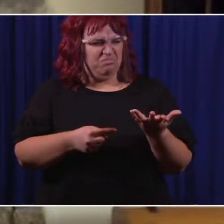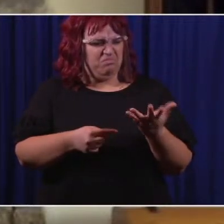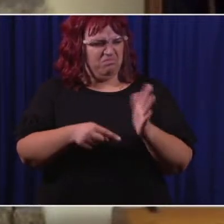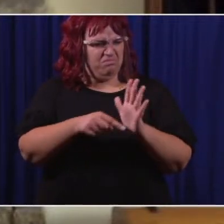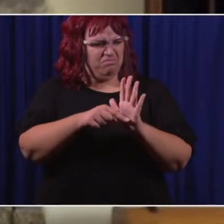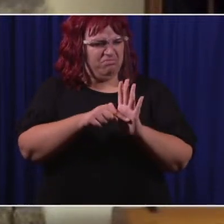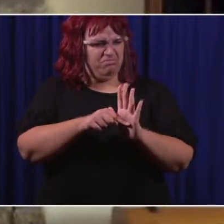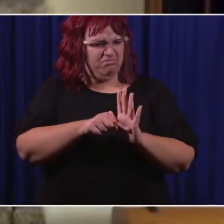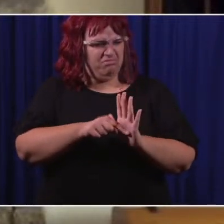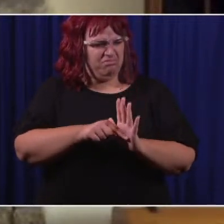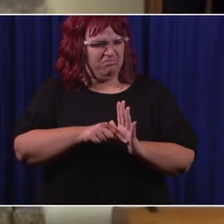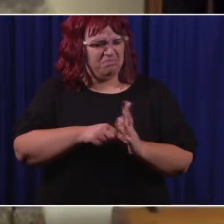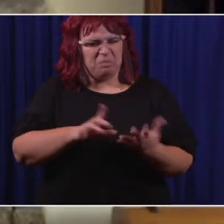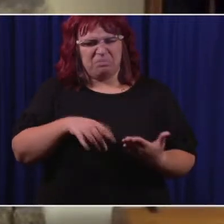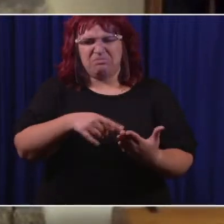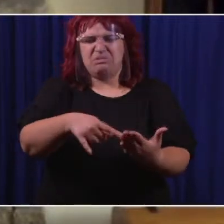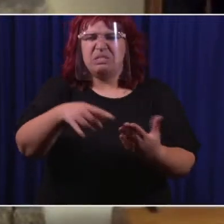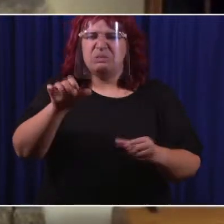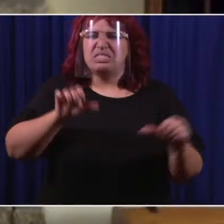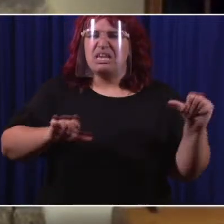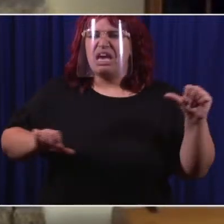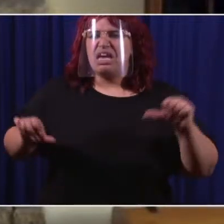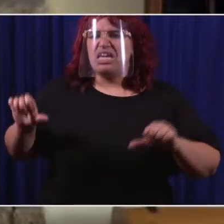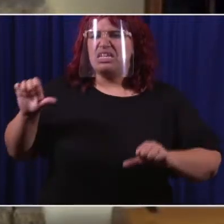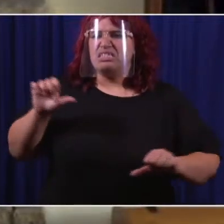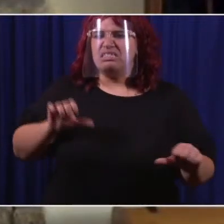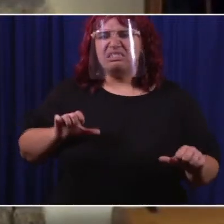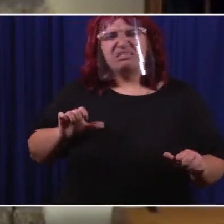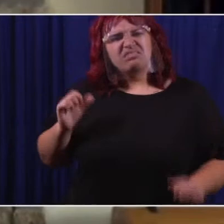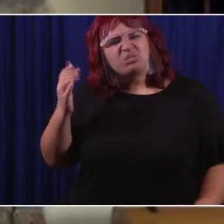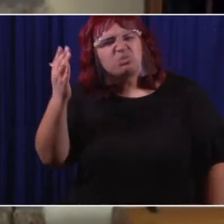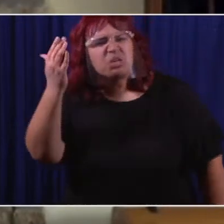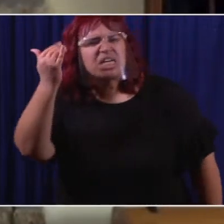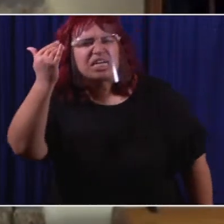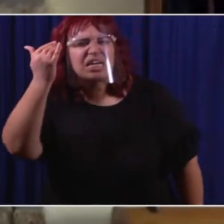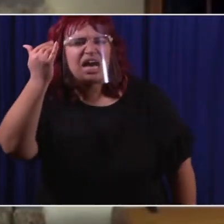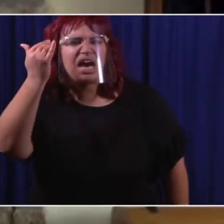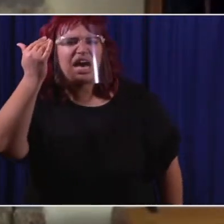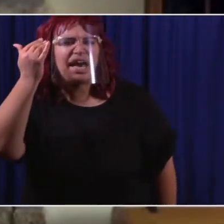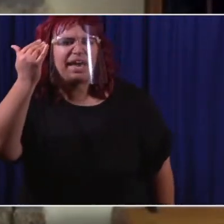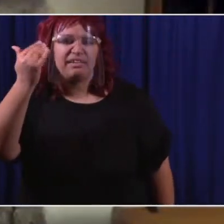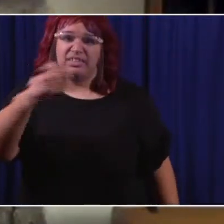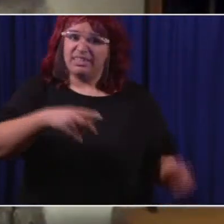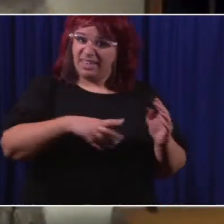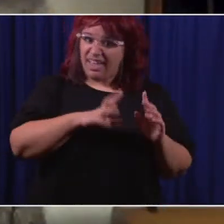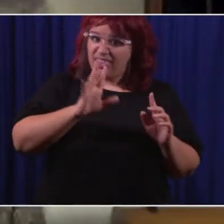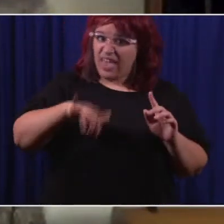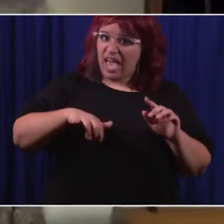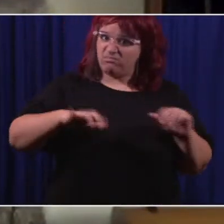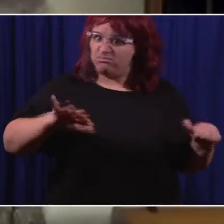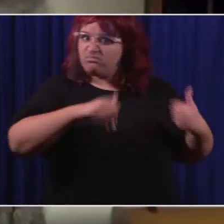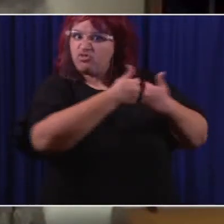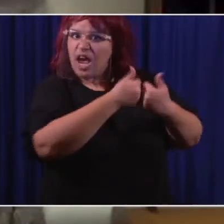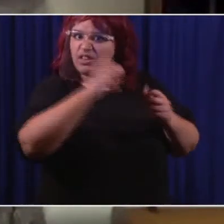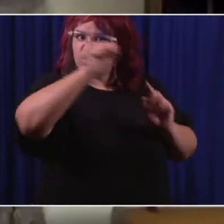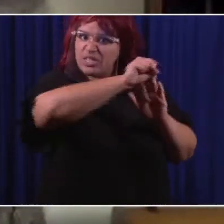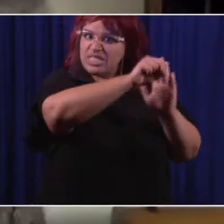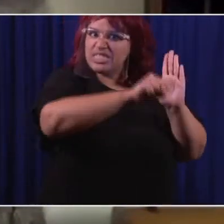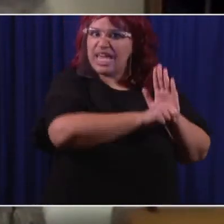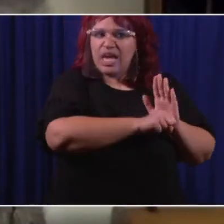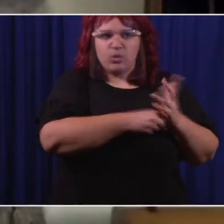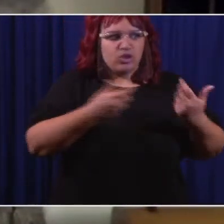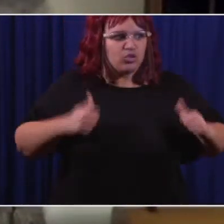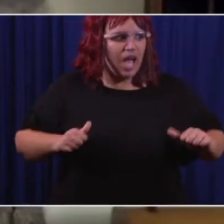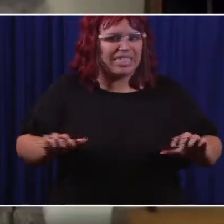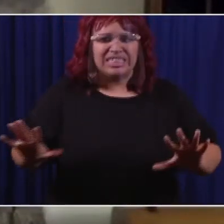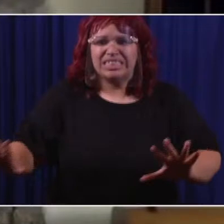science comes from? And do you think it's harmed the state's effort to combat the virus? Well, first of all, this is not